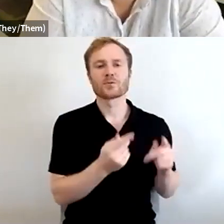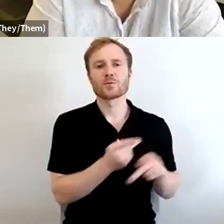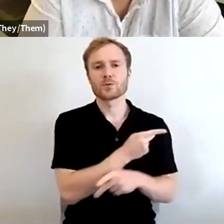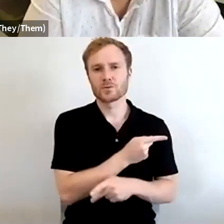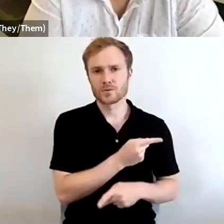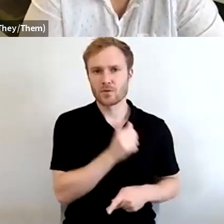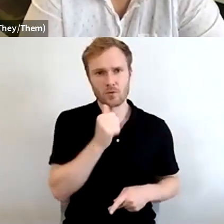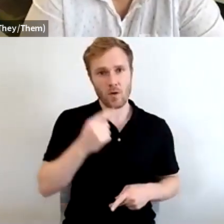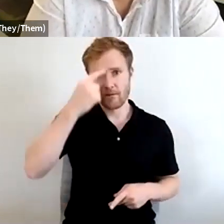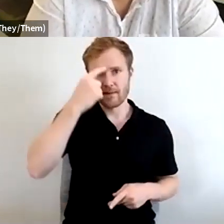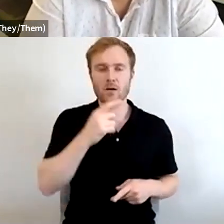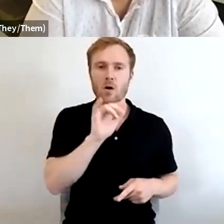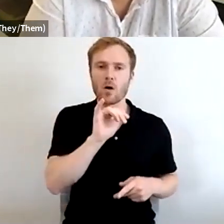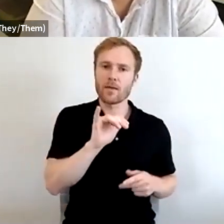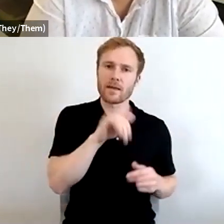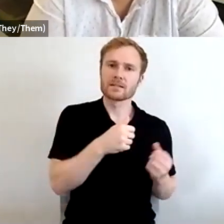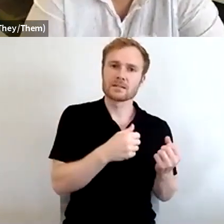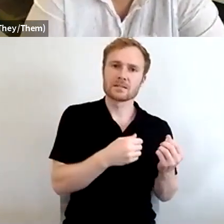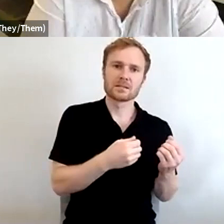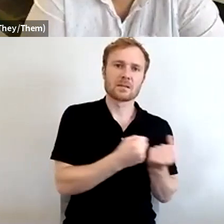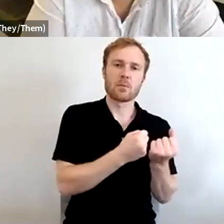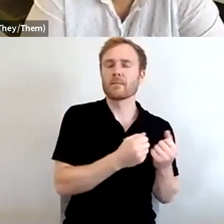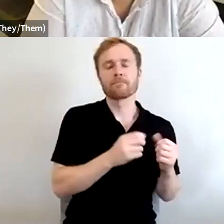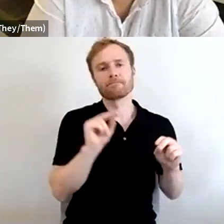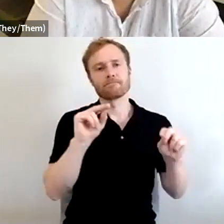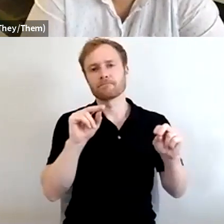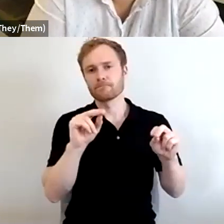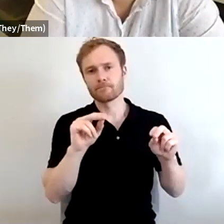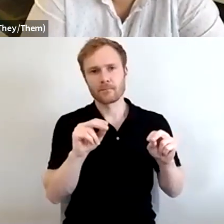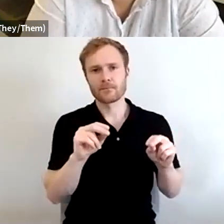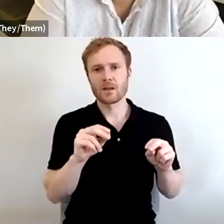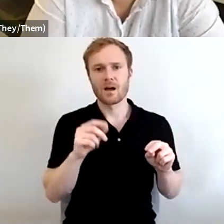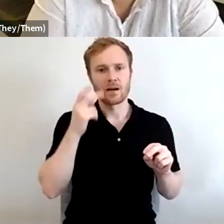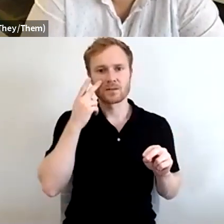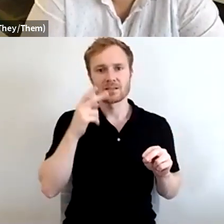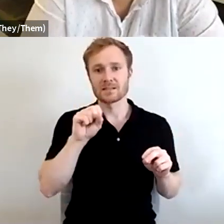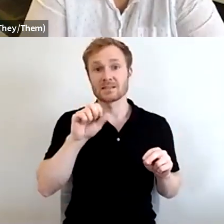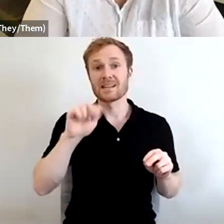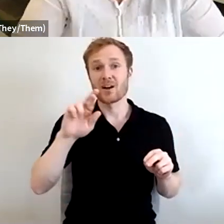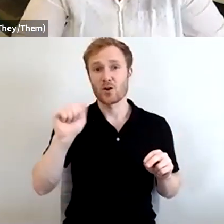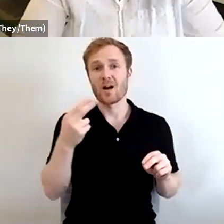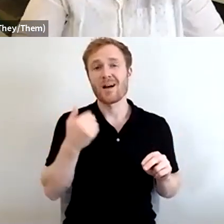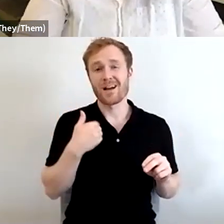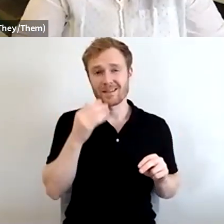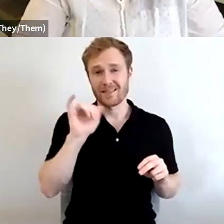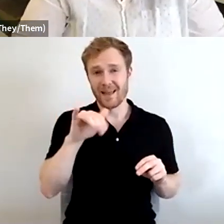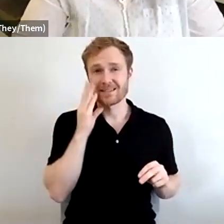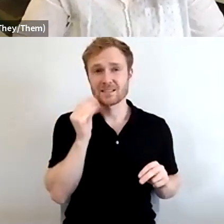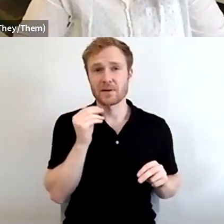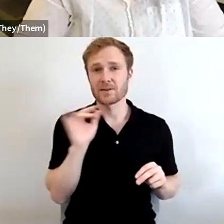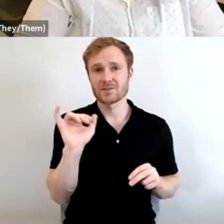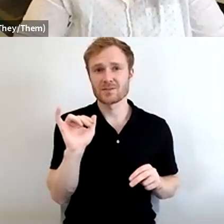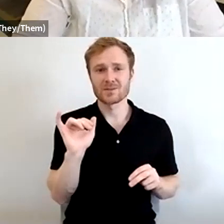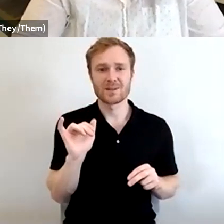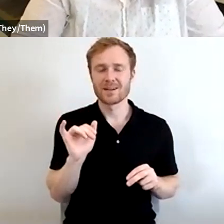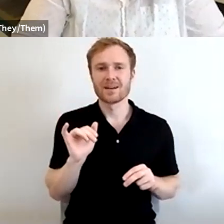kindly, and that's frustrating when that happens. I can see Sarah has had that experience as well. And you can't put the genie back in the bottle, and